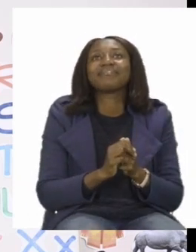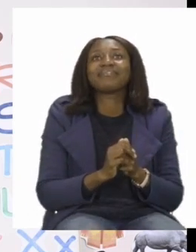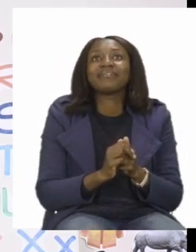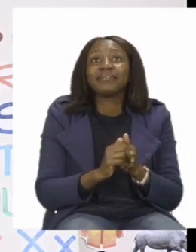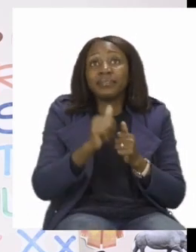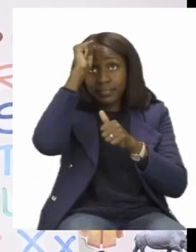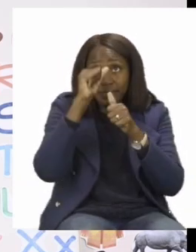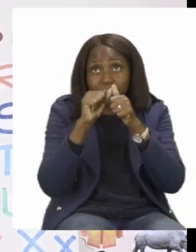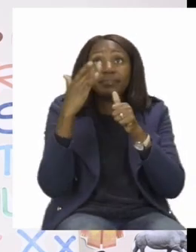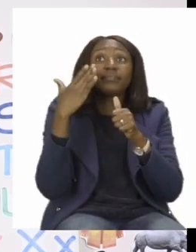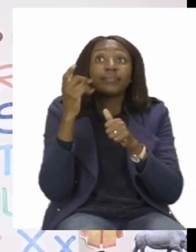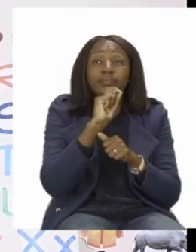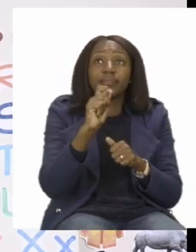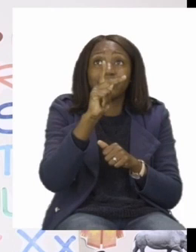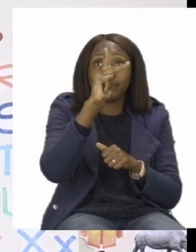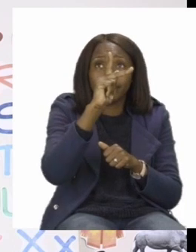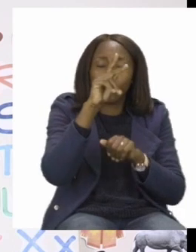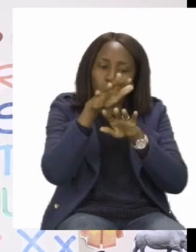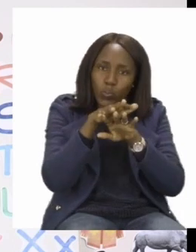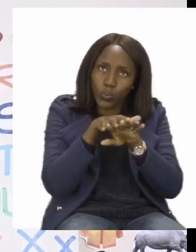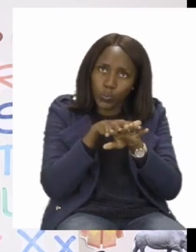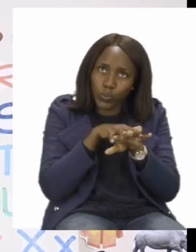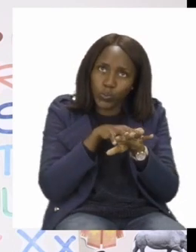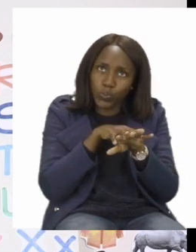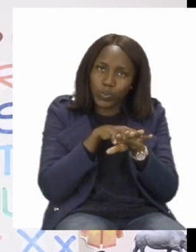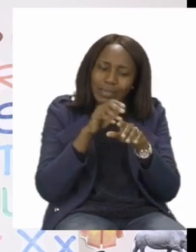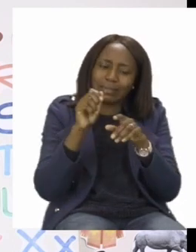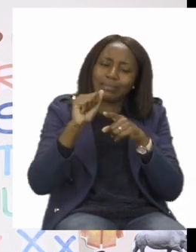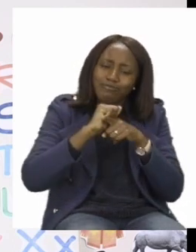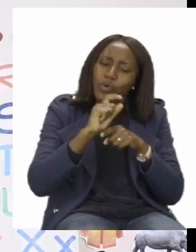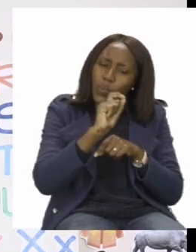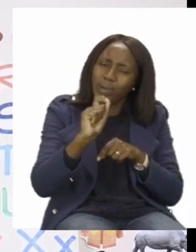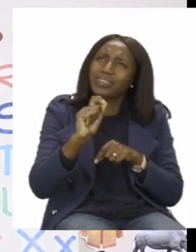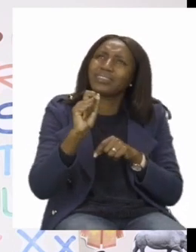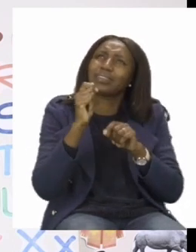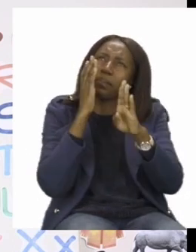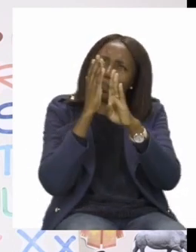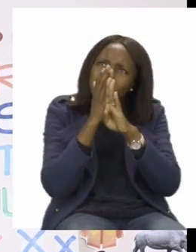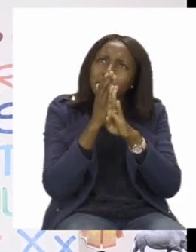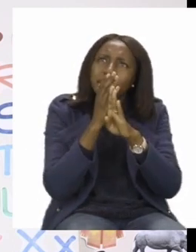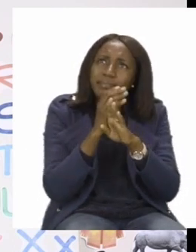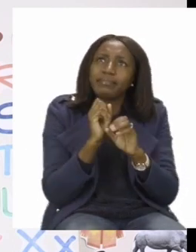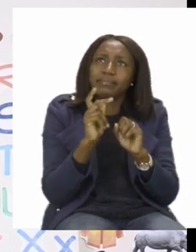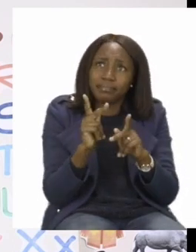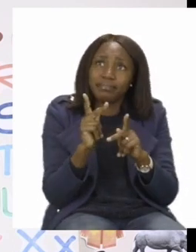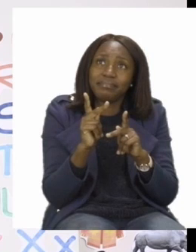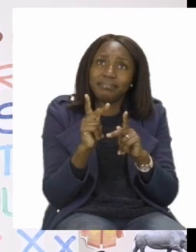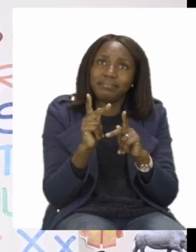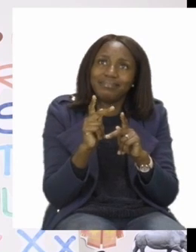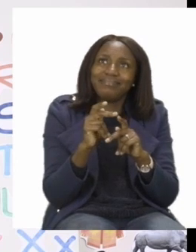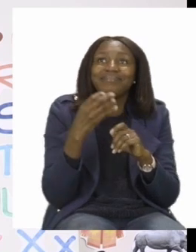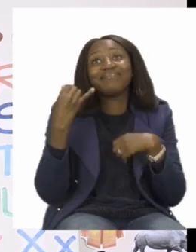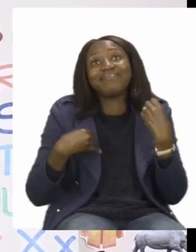when you're writing k, take your time. Trace neatly and press your pencil down hard. Have